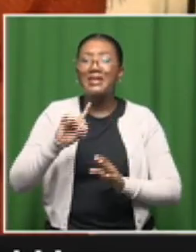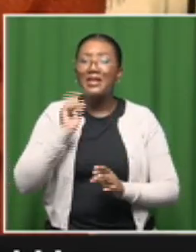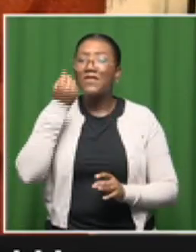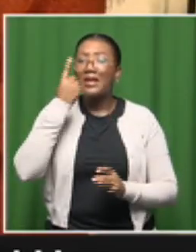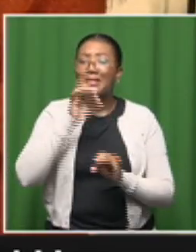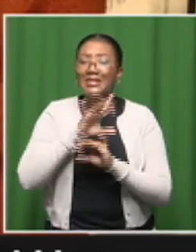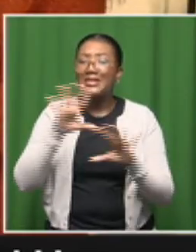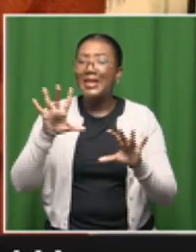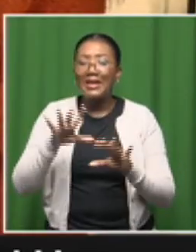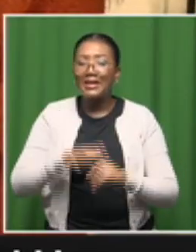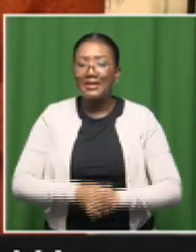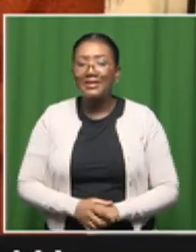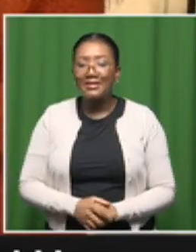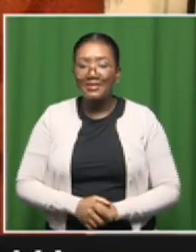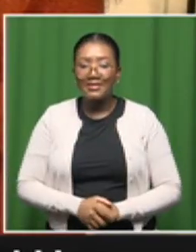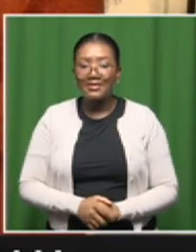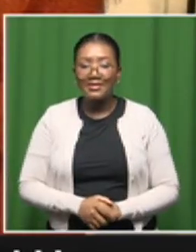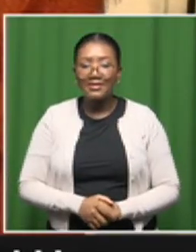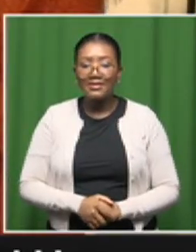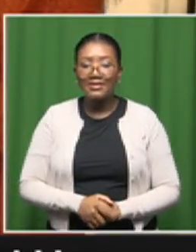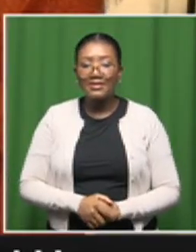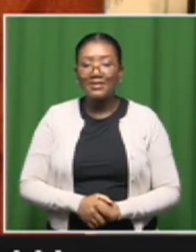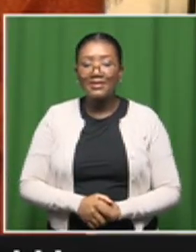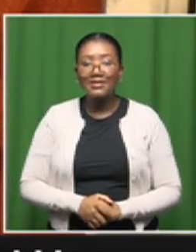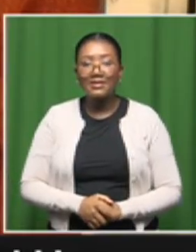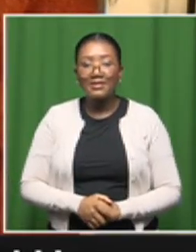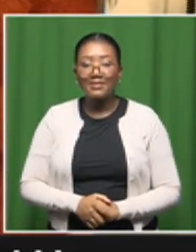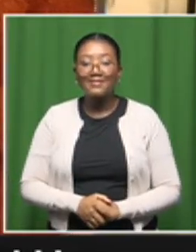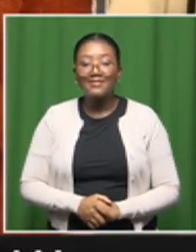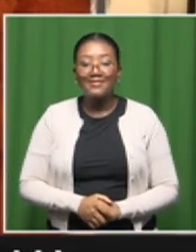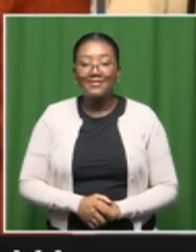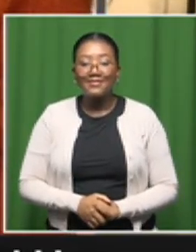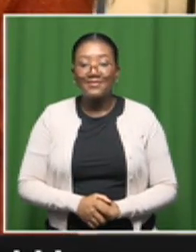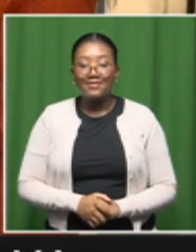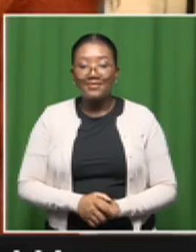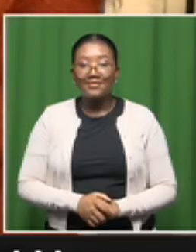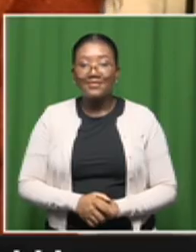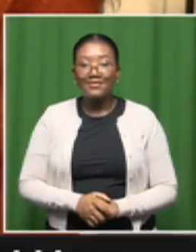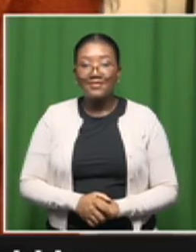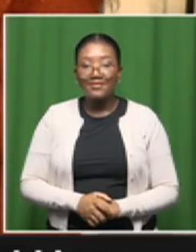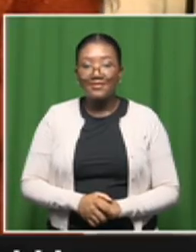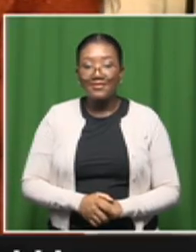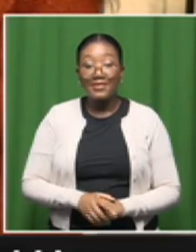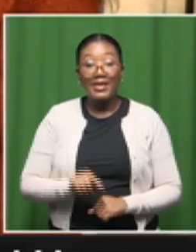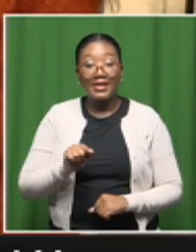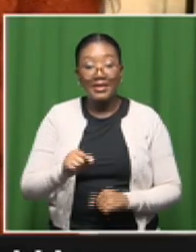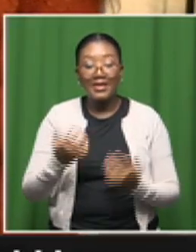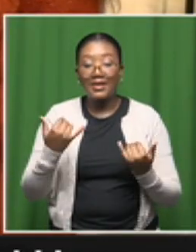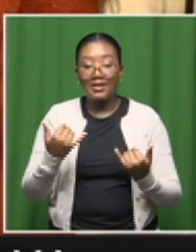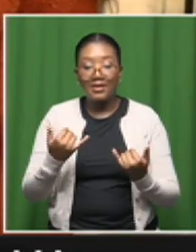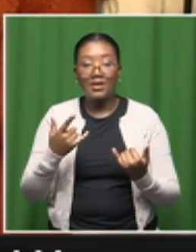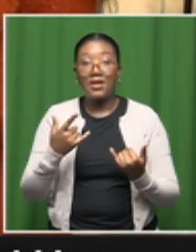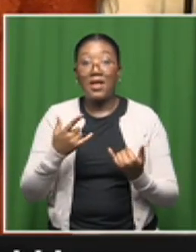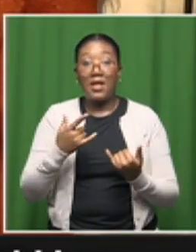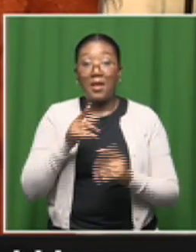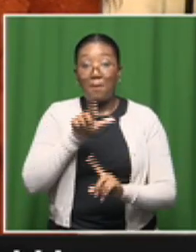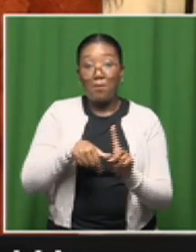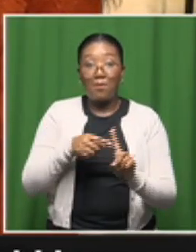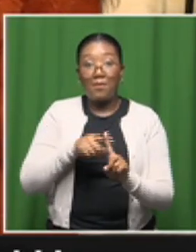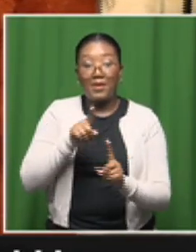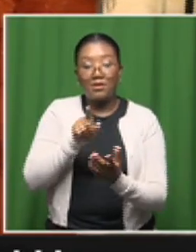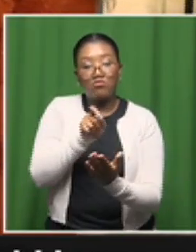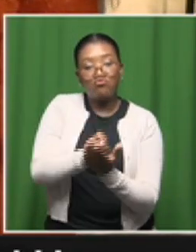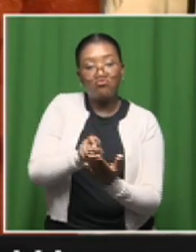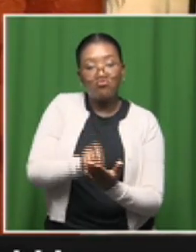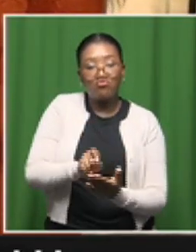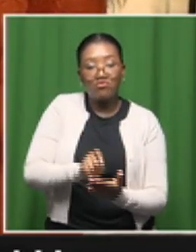sense conceptually of how it's laid out? Mm-hmm. So the concept developer and the curator, Patrick